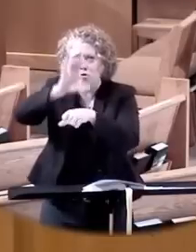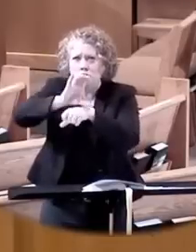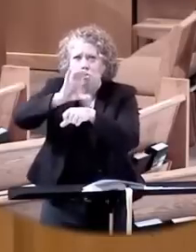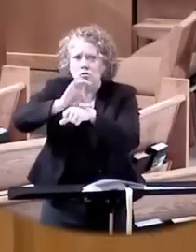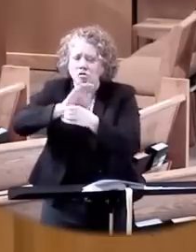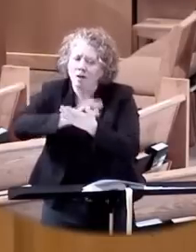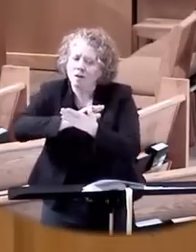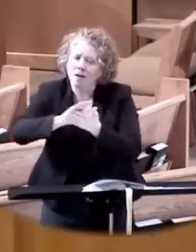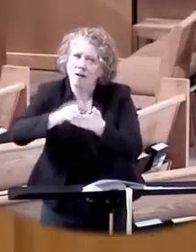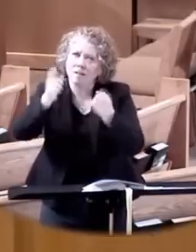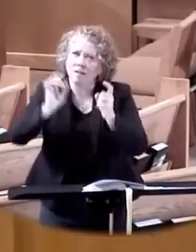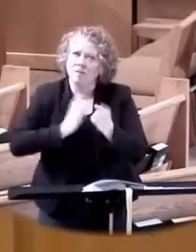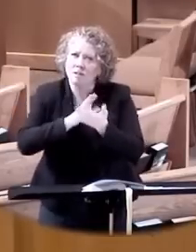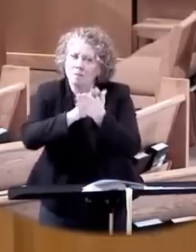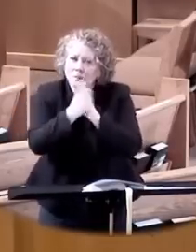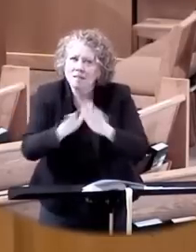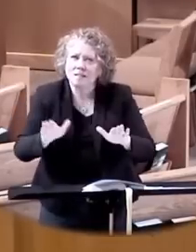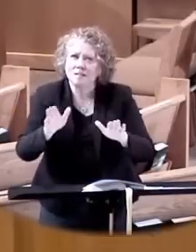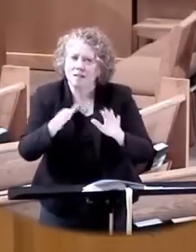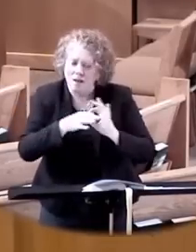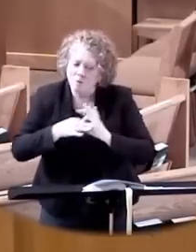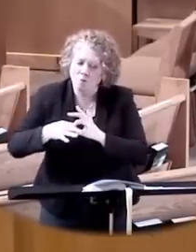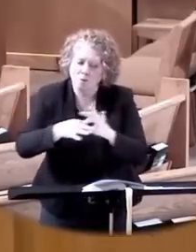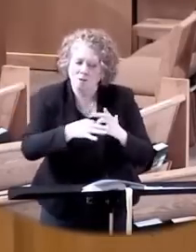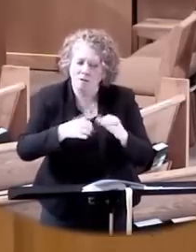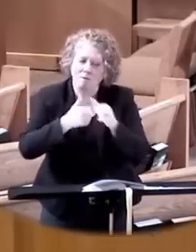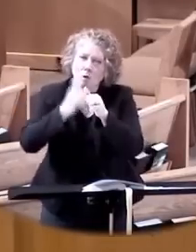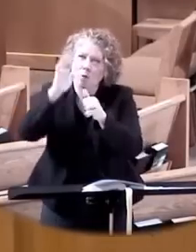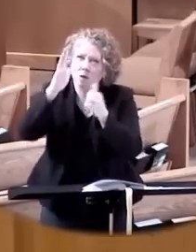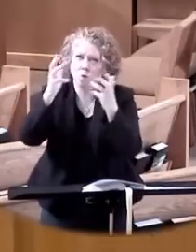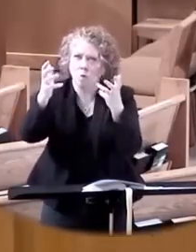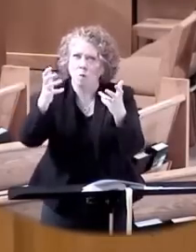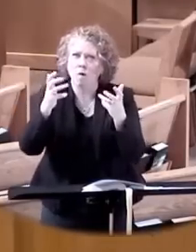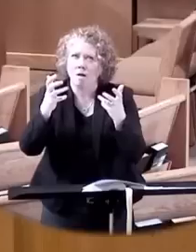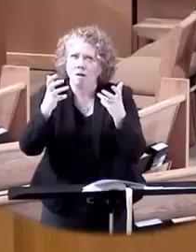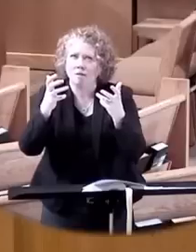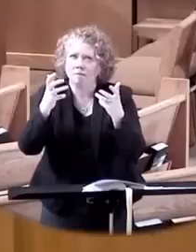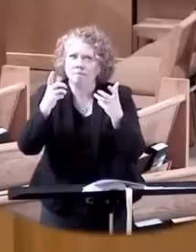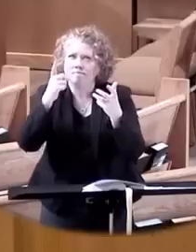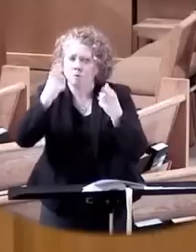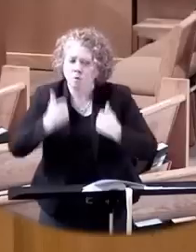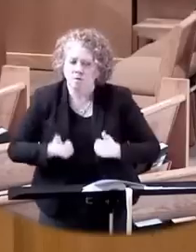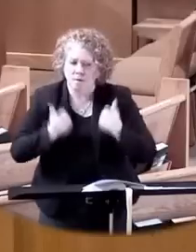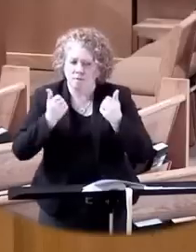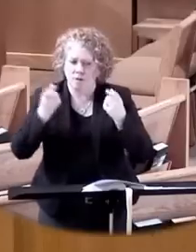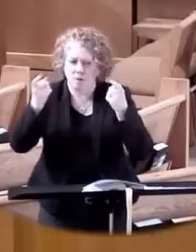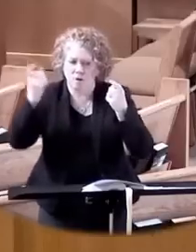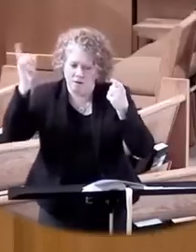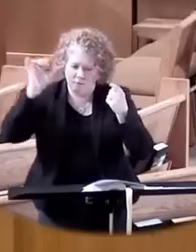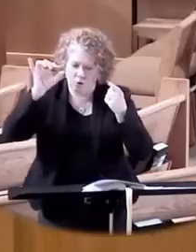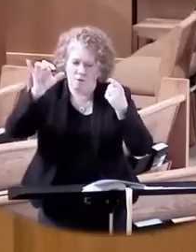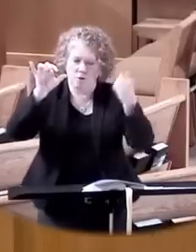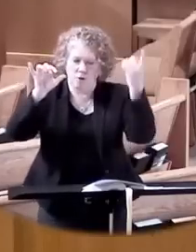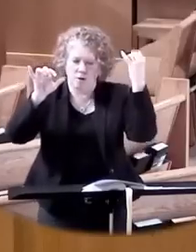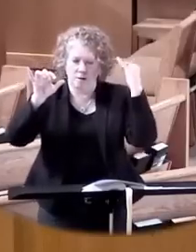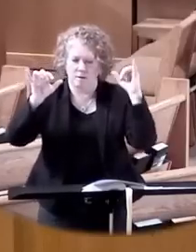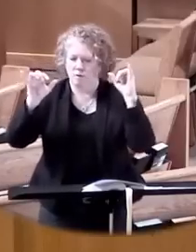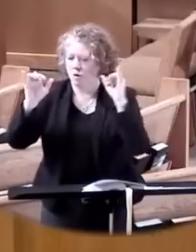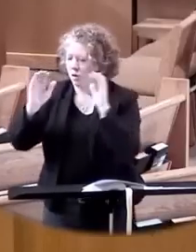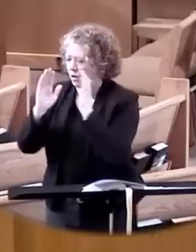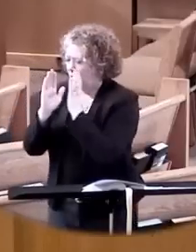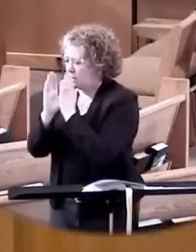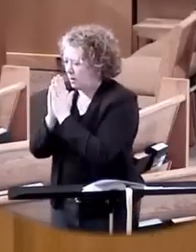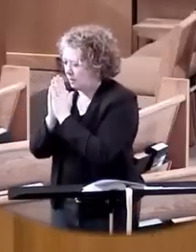and graciously grant her peace and unity in accordance with your will, who live and reign forever and